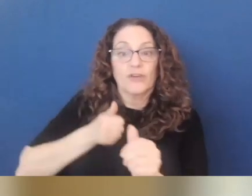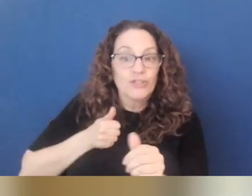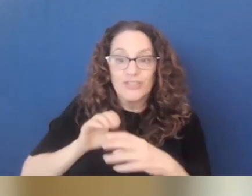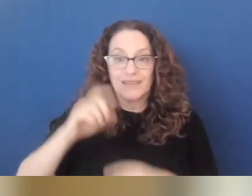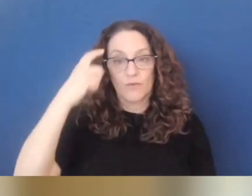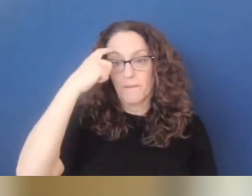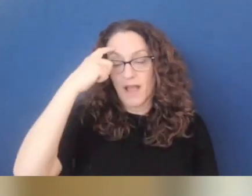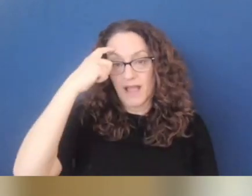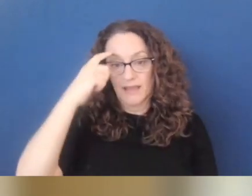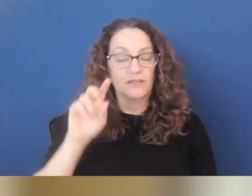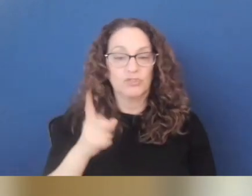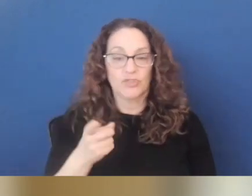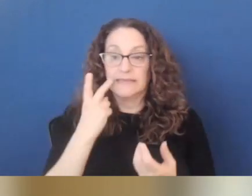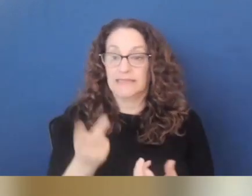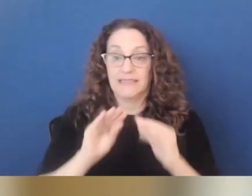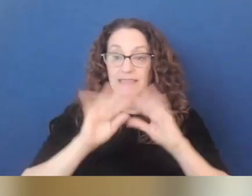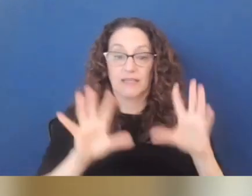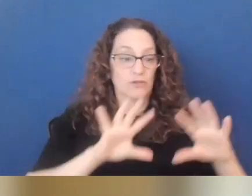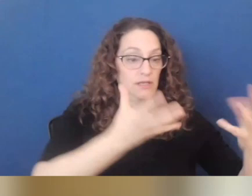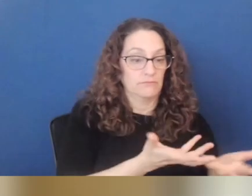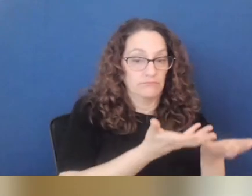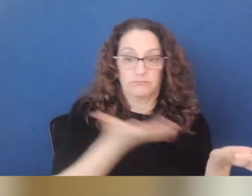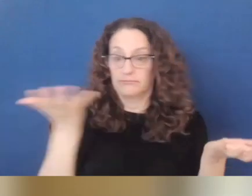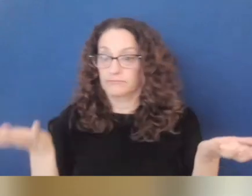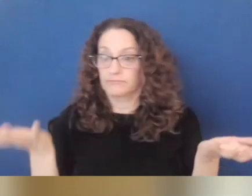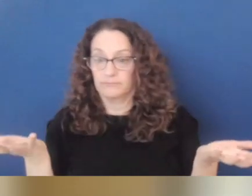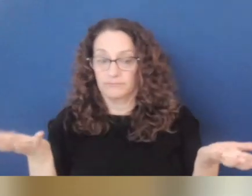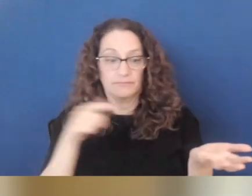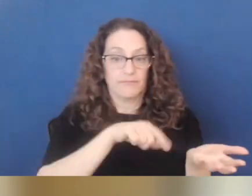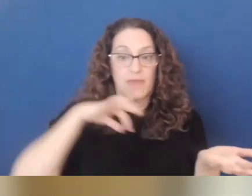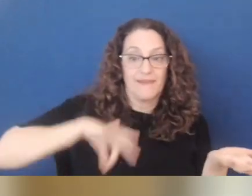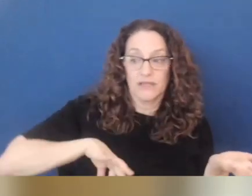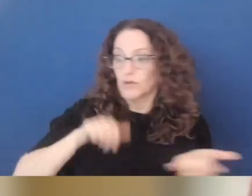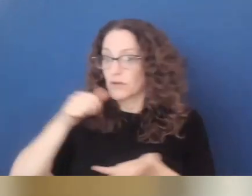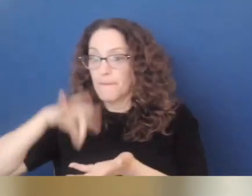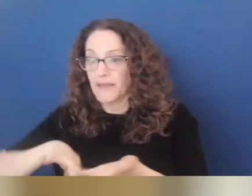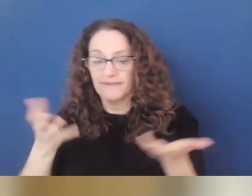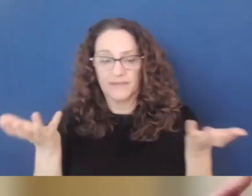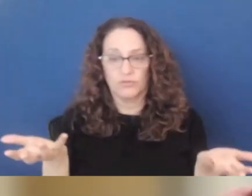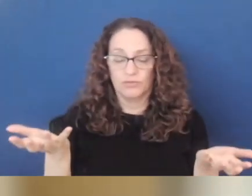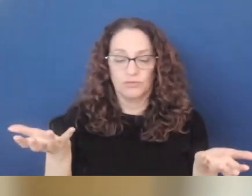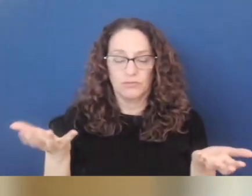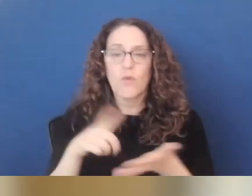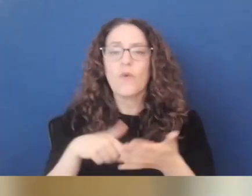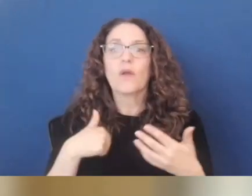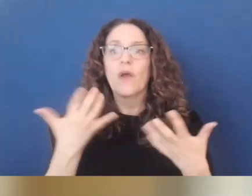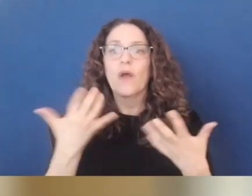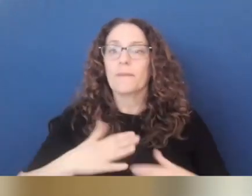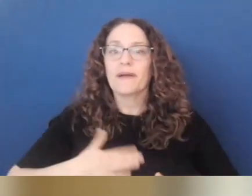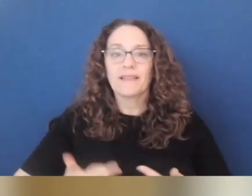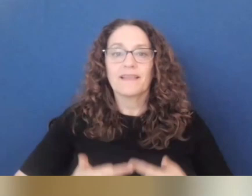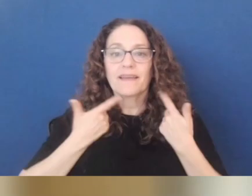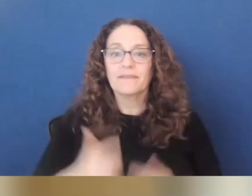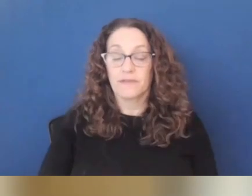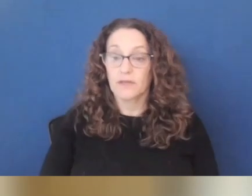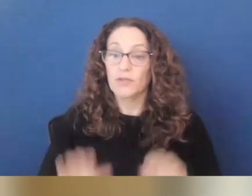it's not what I want to cultivate in my life. You know, there's wisdom in that. And there can be certainty and there can be strength to